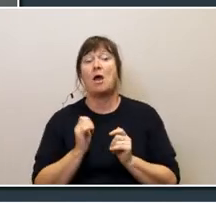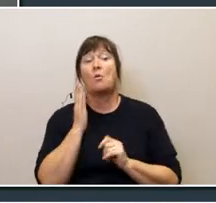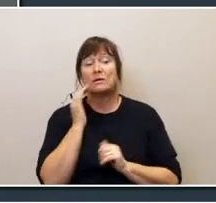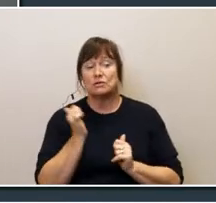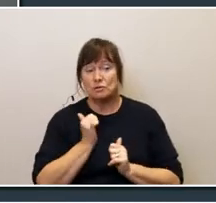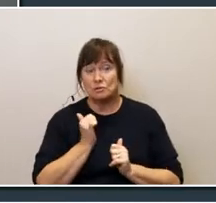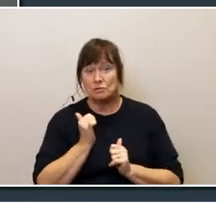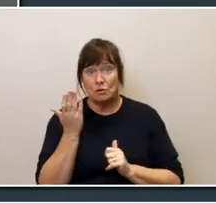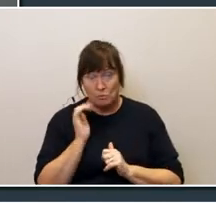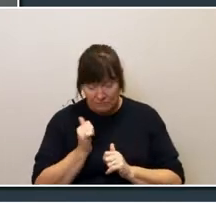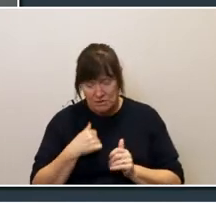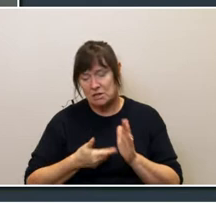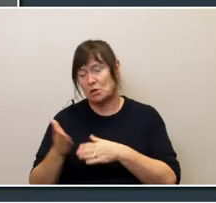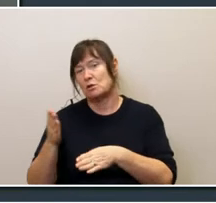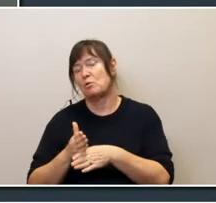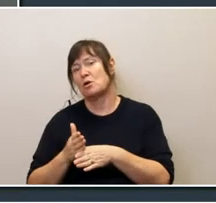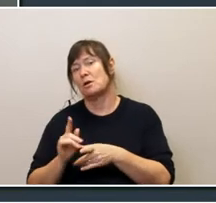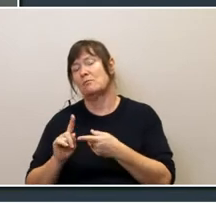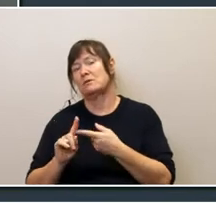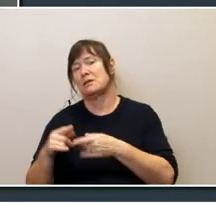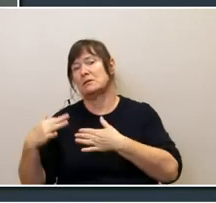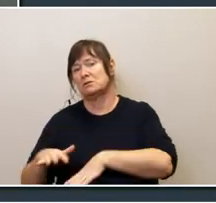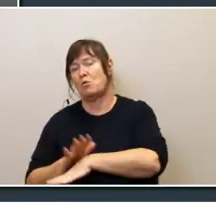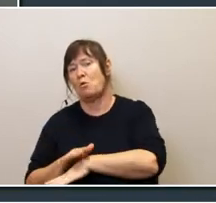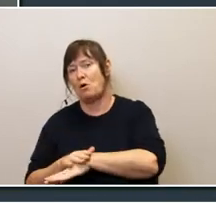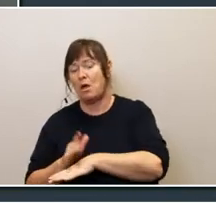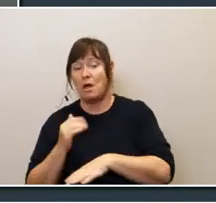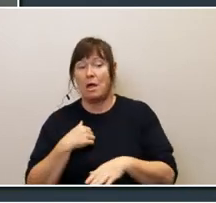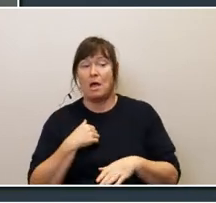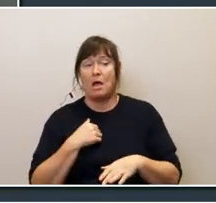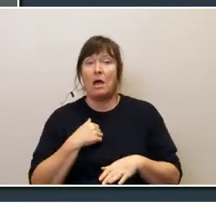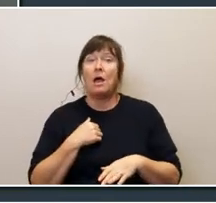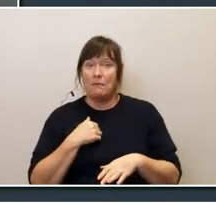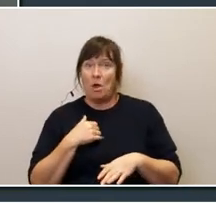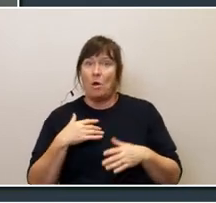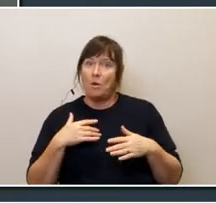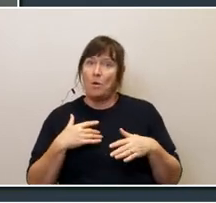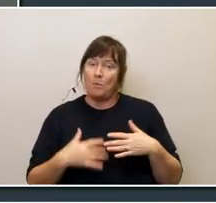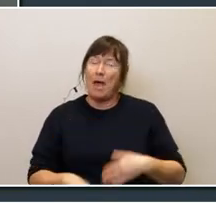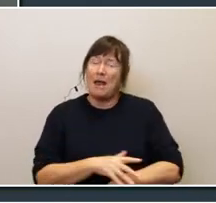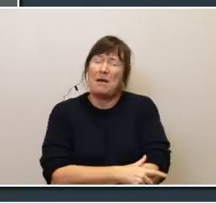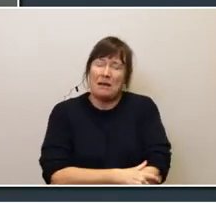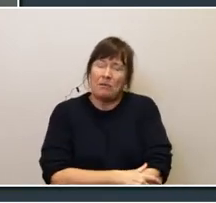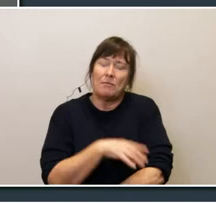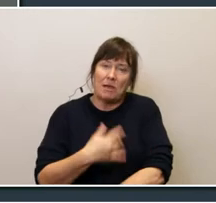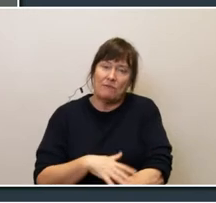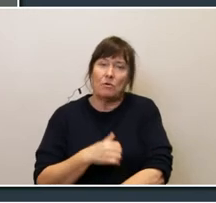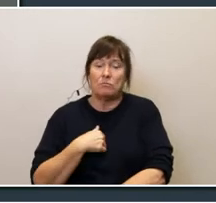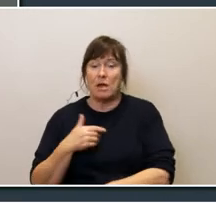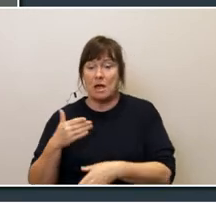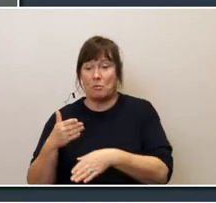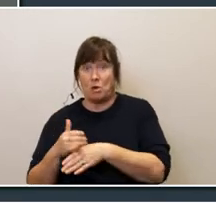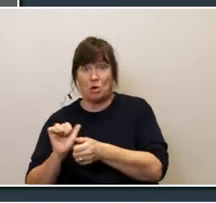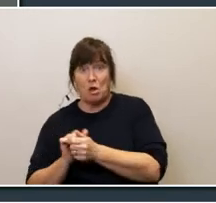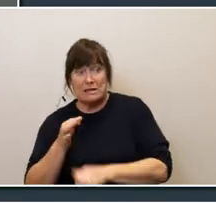after school, and my arm was still sore from getting hit that morning. I went even though the pain of my arm was in agony. My colleagues